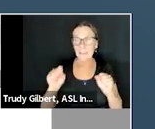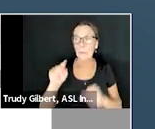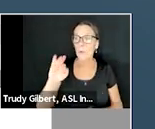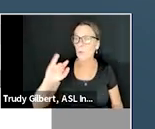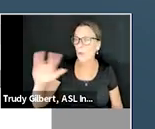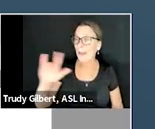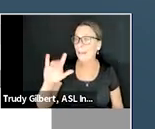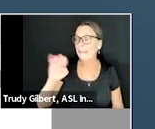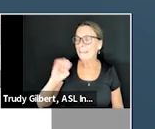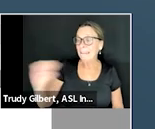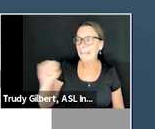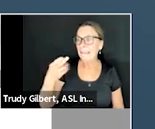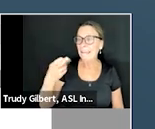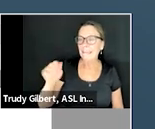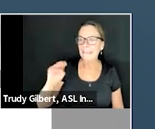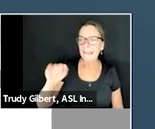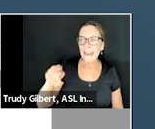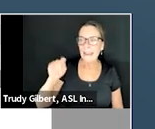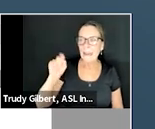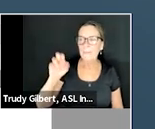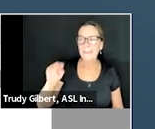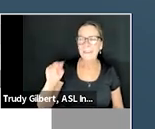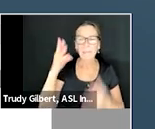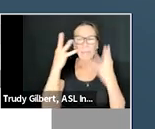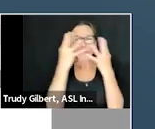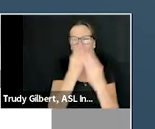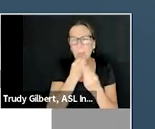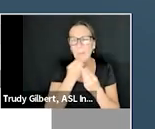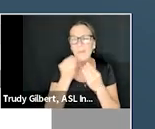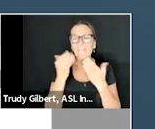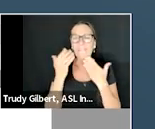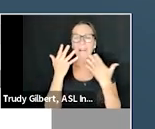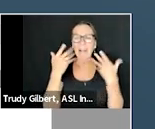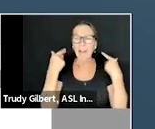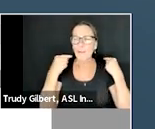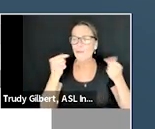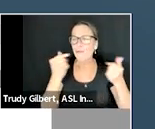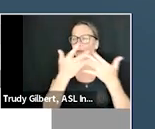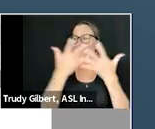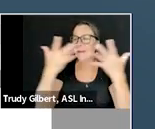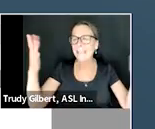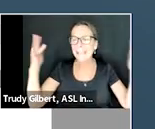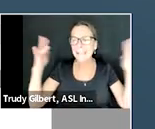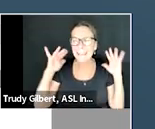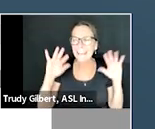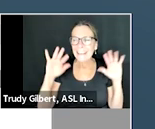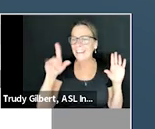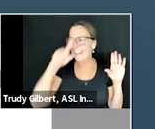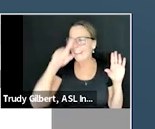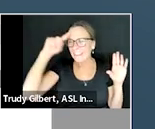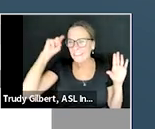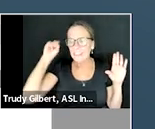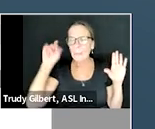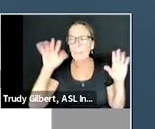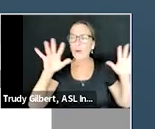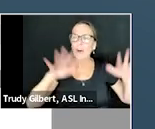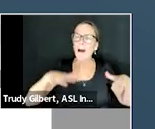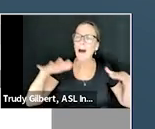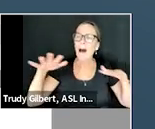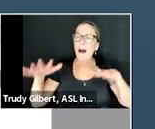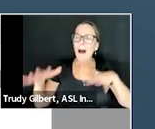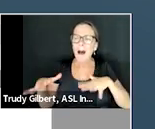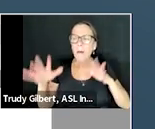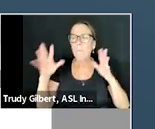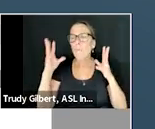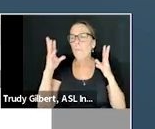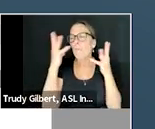made from stone dust. It's a beautiful green in the summertime, calm, just wonderful natural